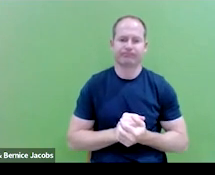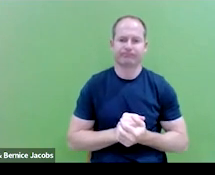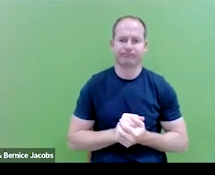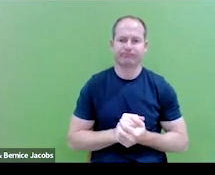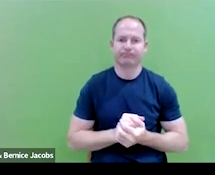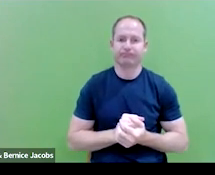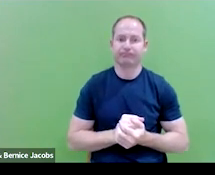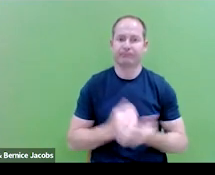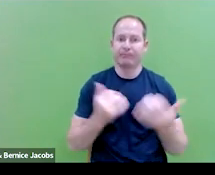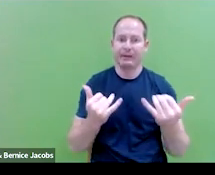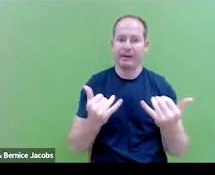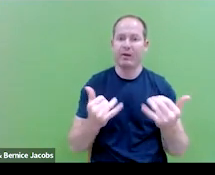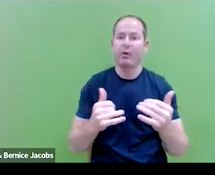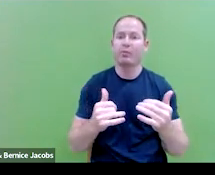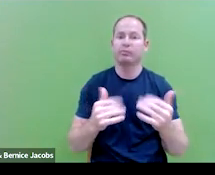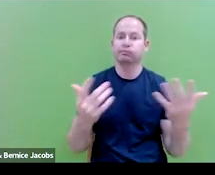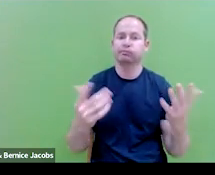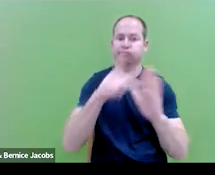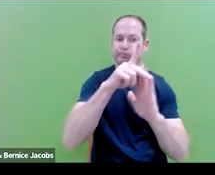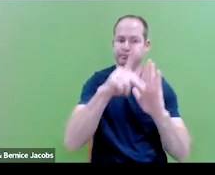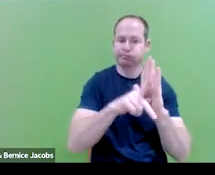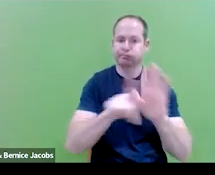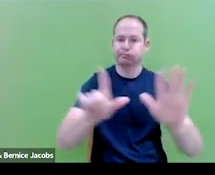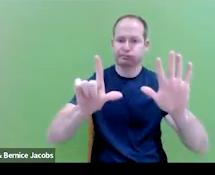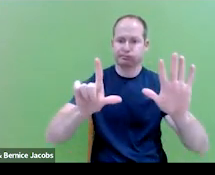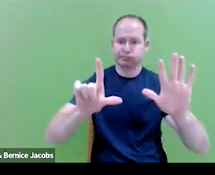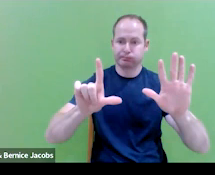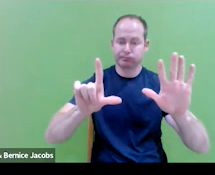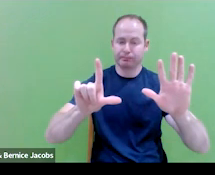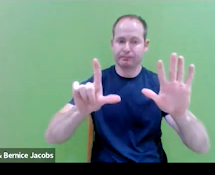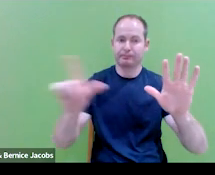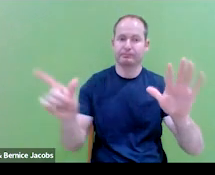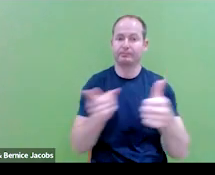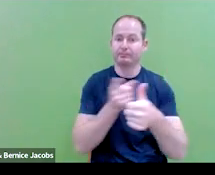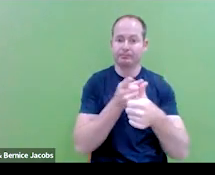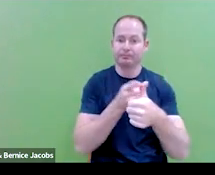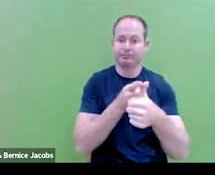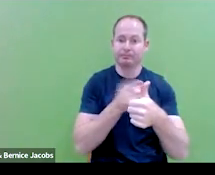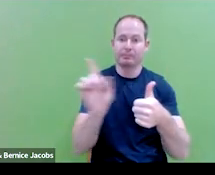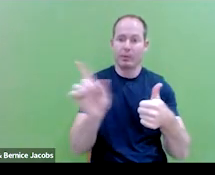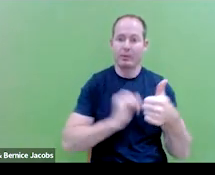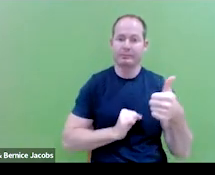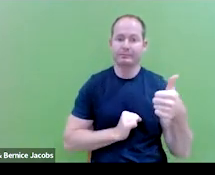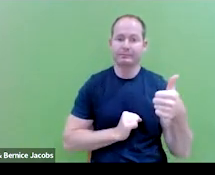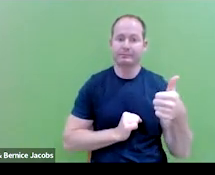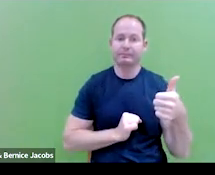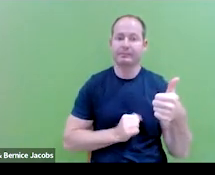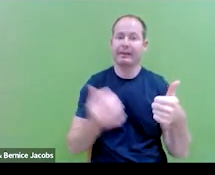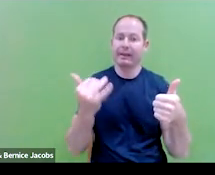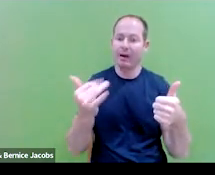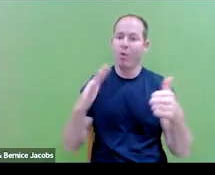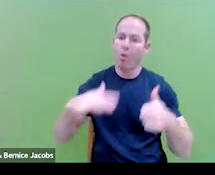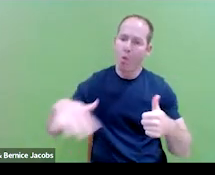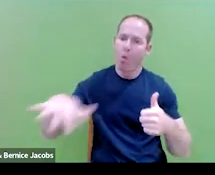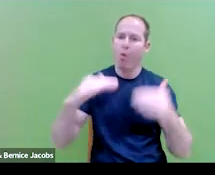we have a look at the principles, so there are 7. Principle 1 essentially is around equitable use.